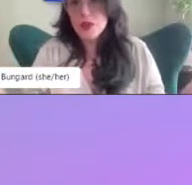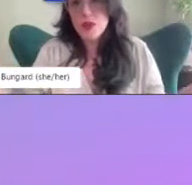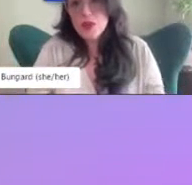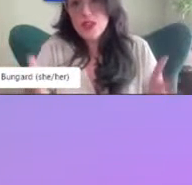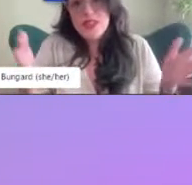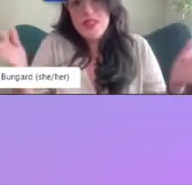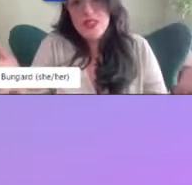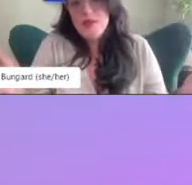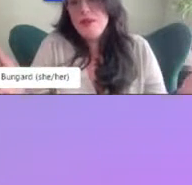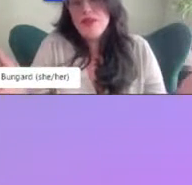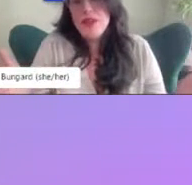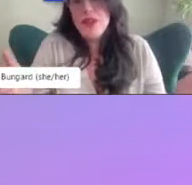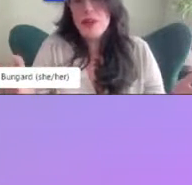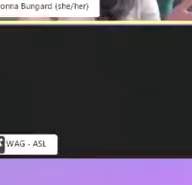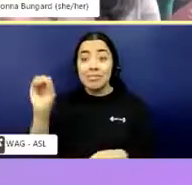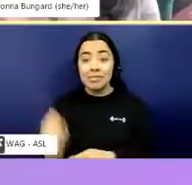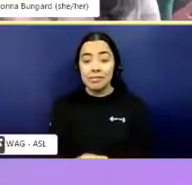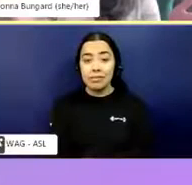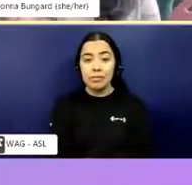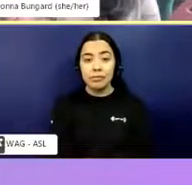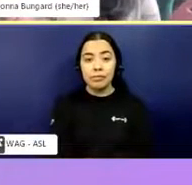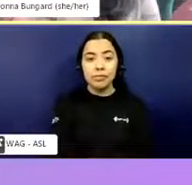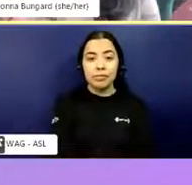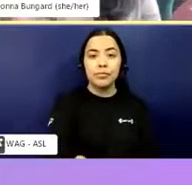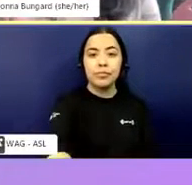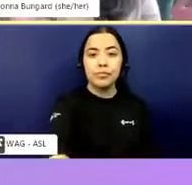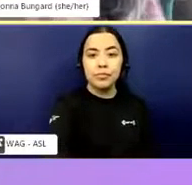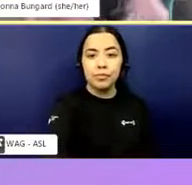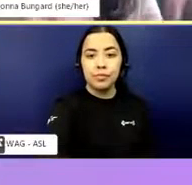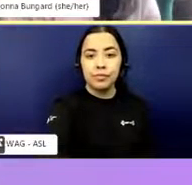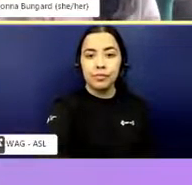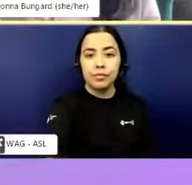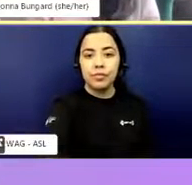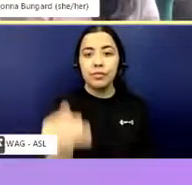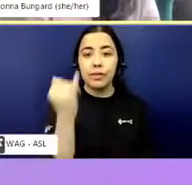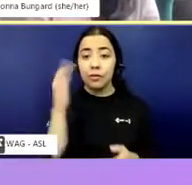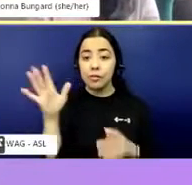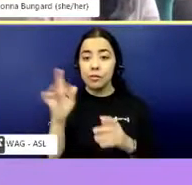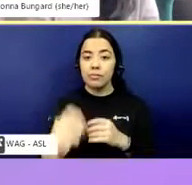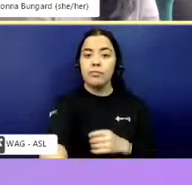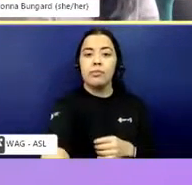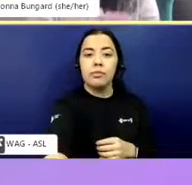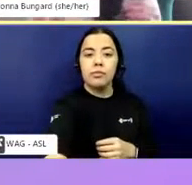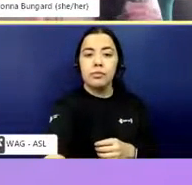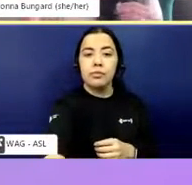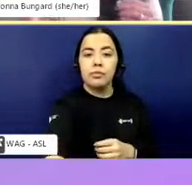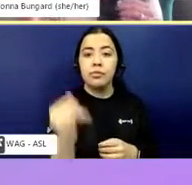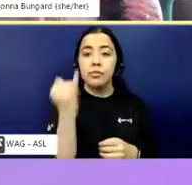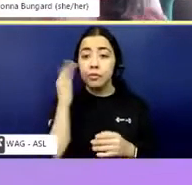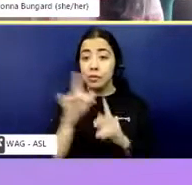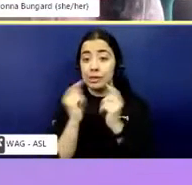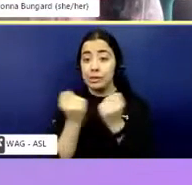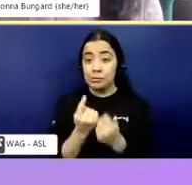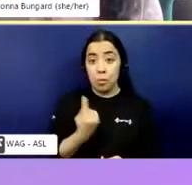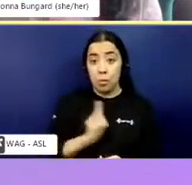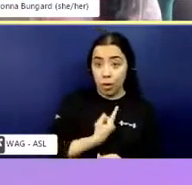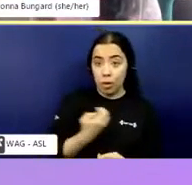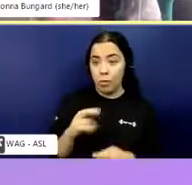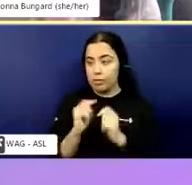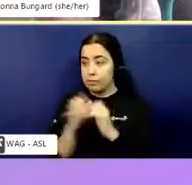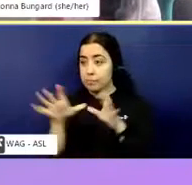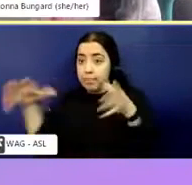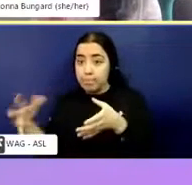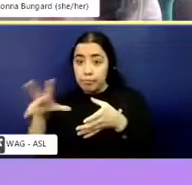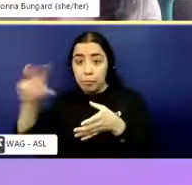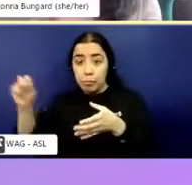of 50, or if you're a team of 30 in a larger organization, it doesn't matter. Your